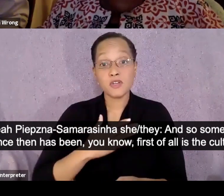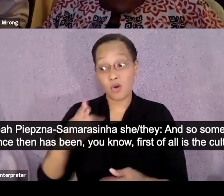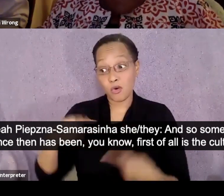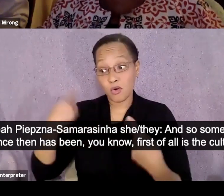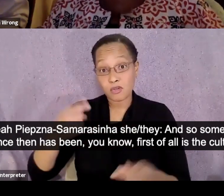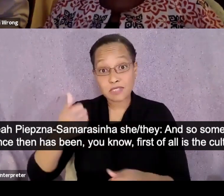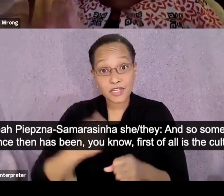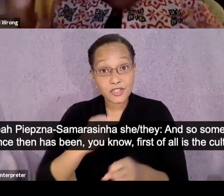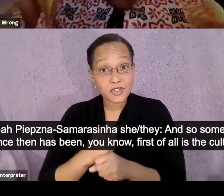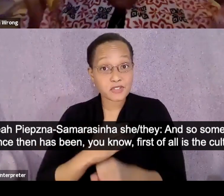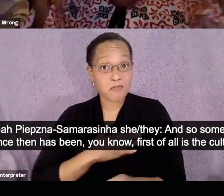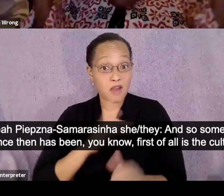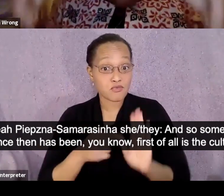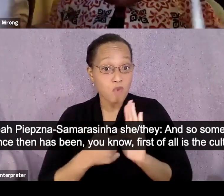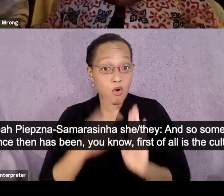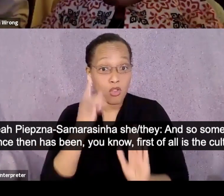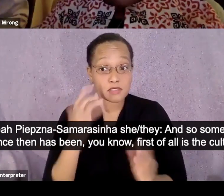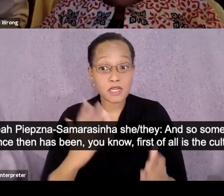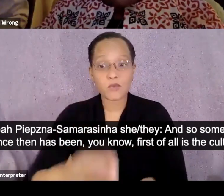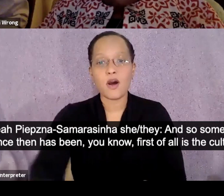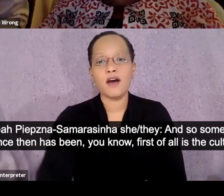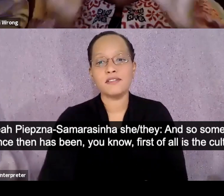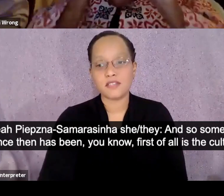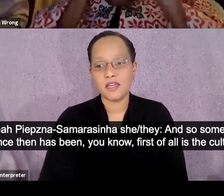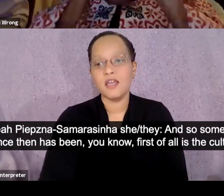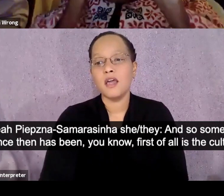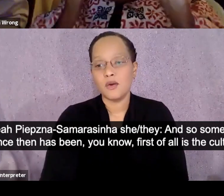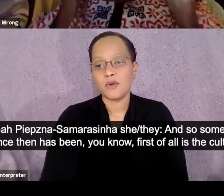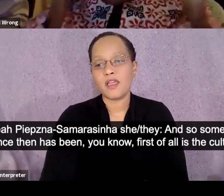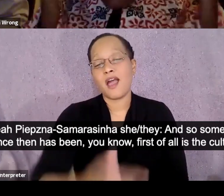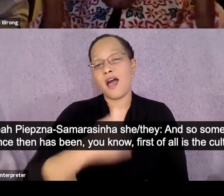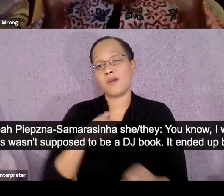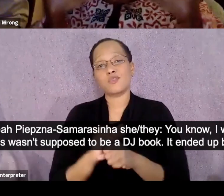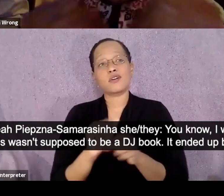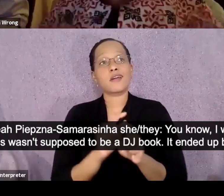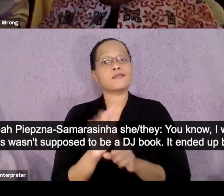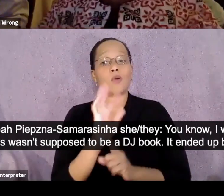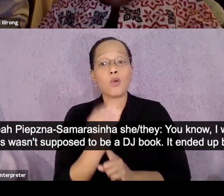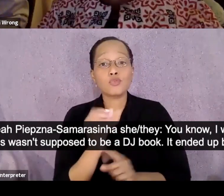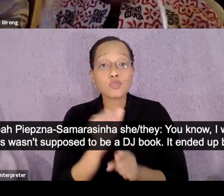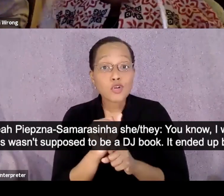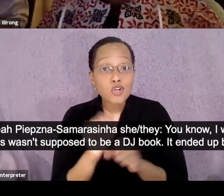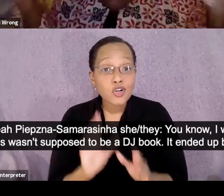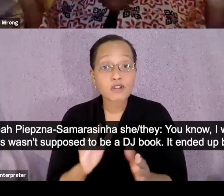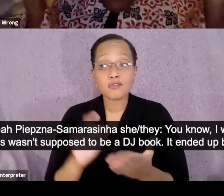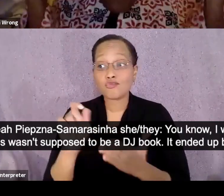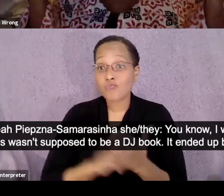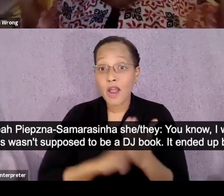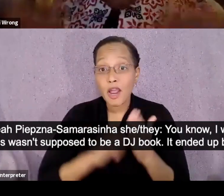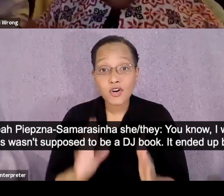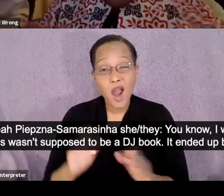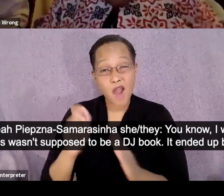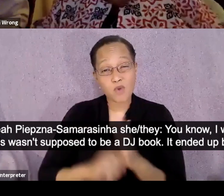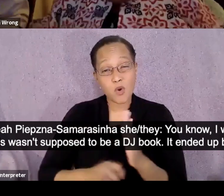since then has been, first of all, as a cultural worker, as a writer, I wrote the book Care Work, which,